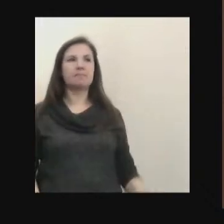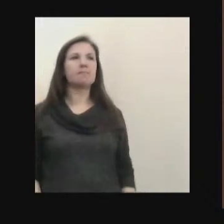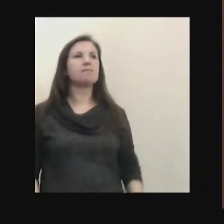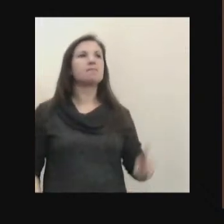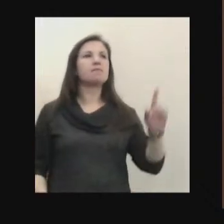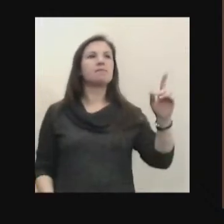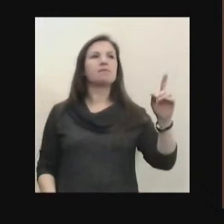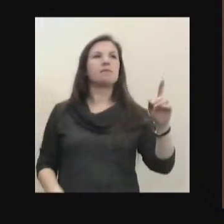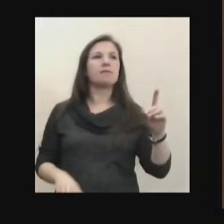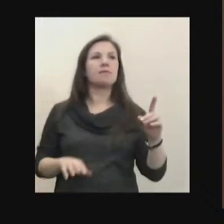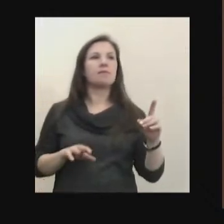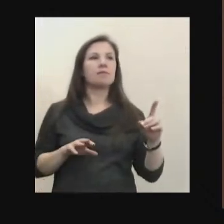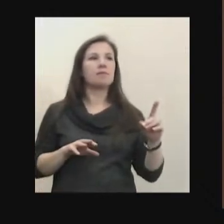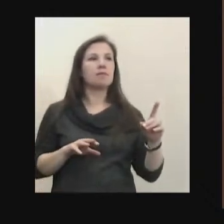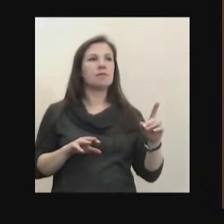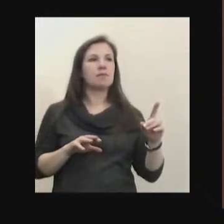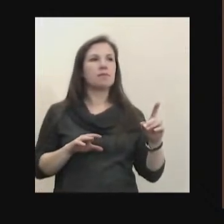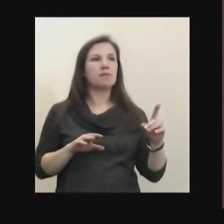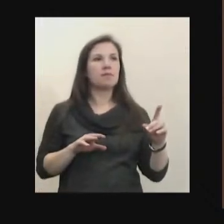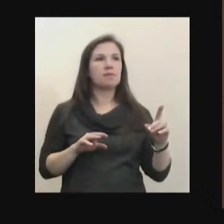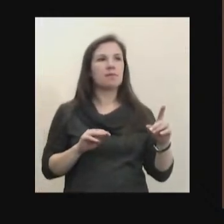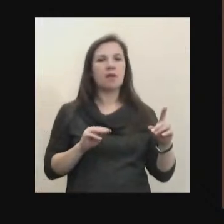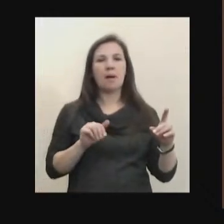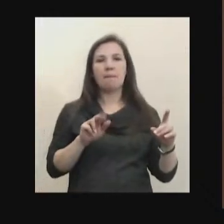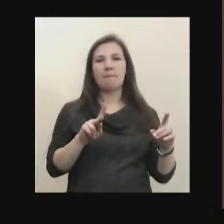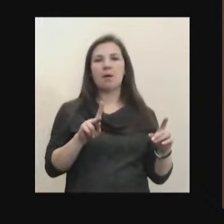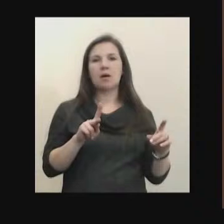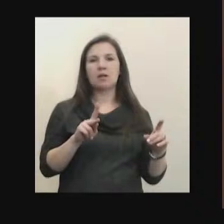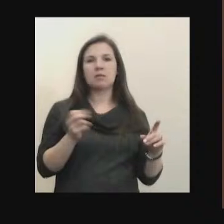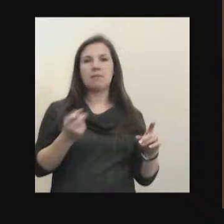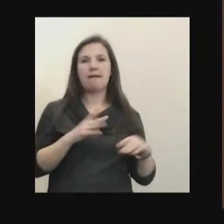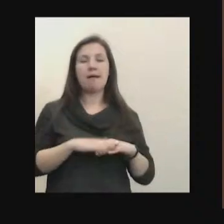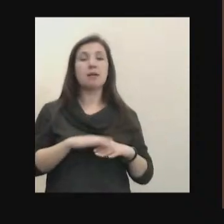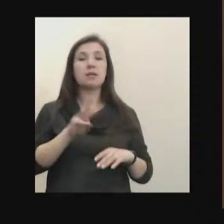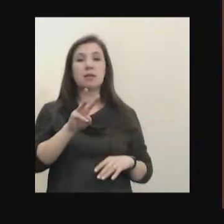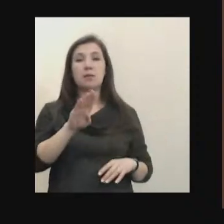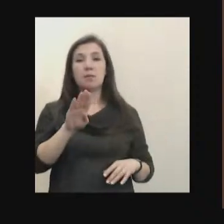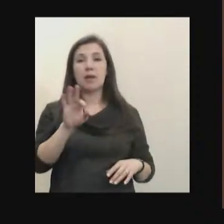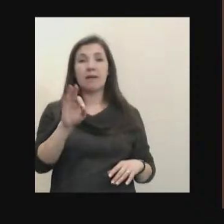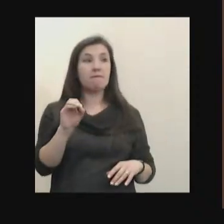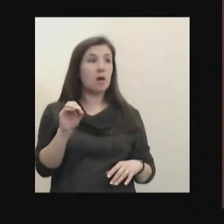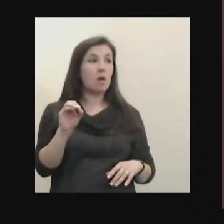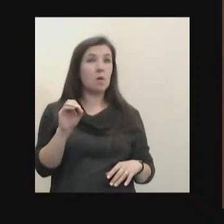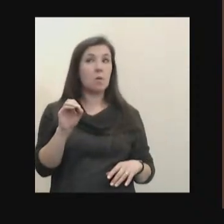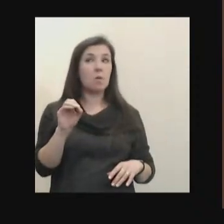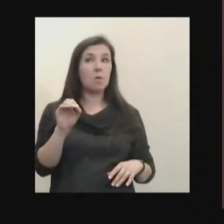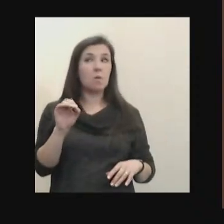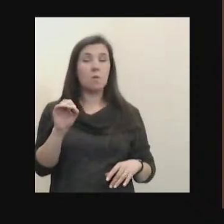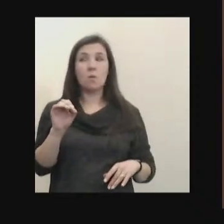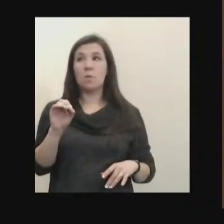WBFO? Okay. Anybody from WBFO?